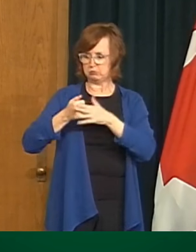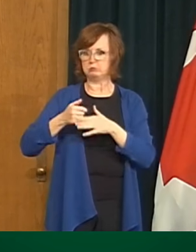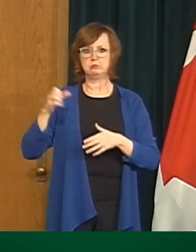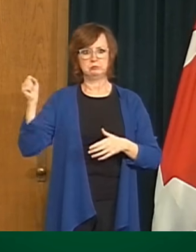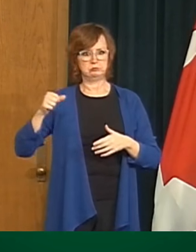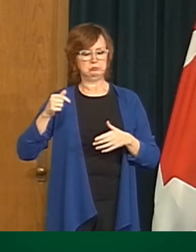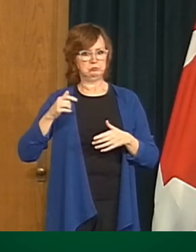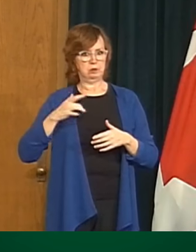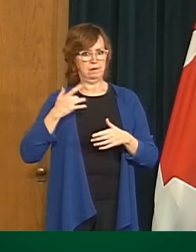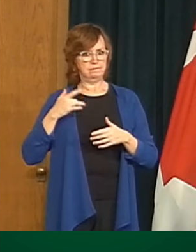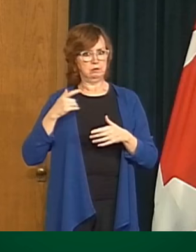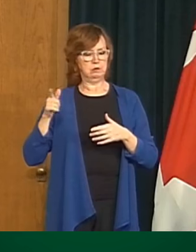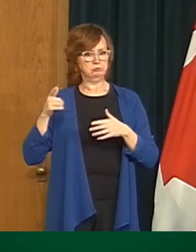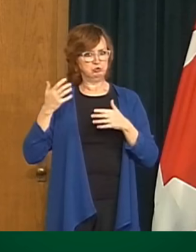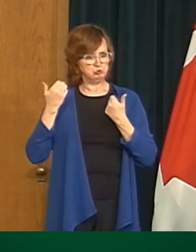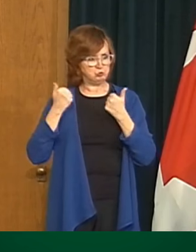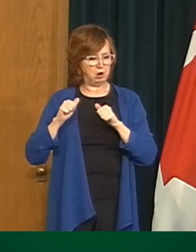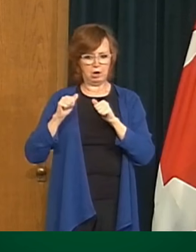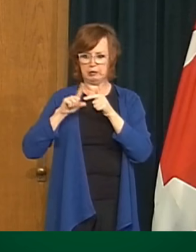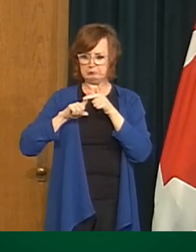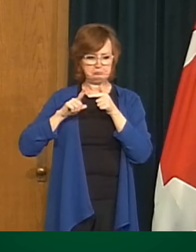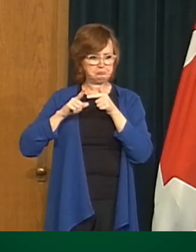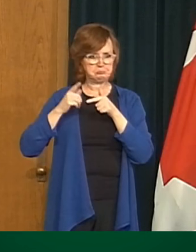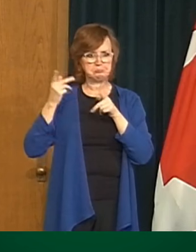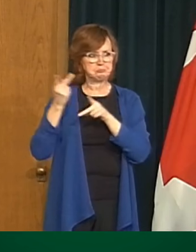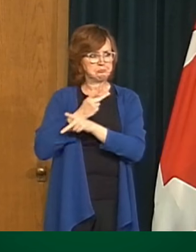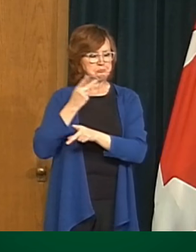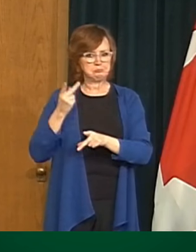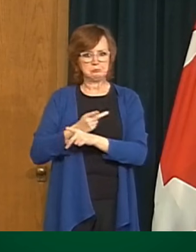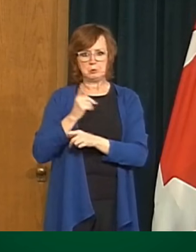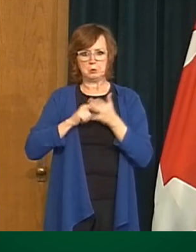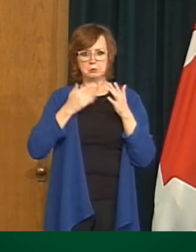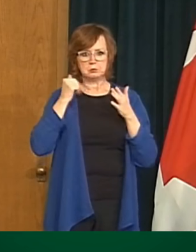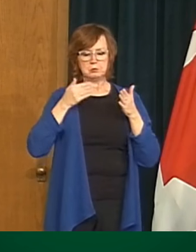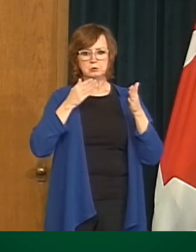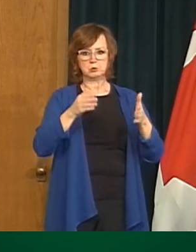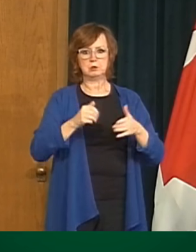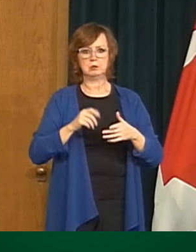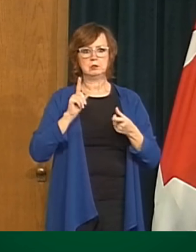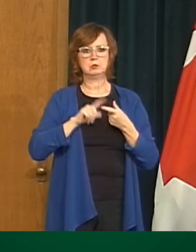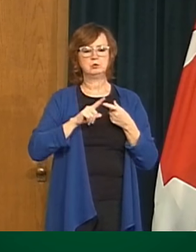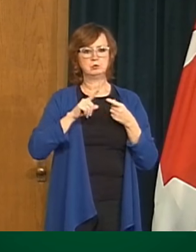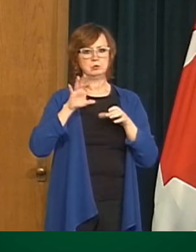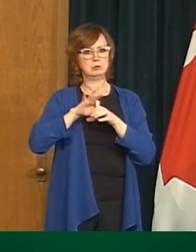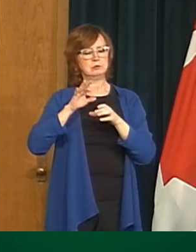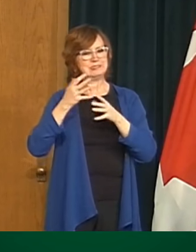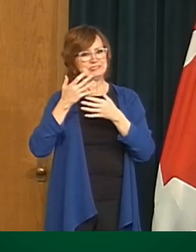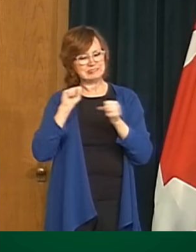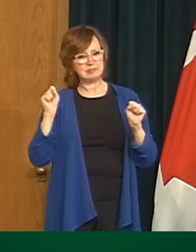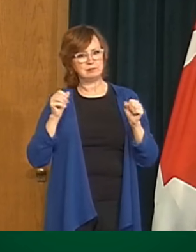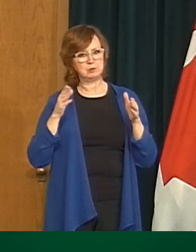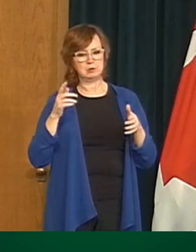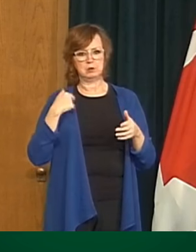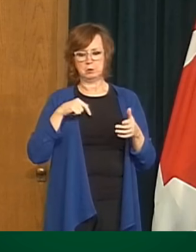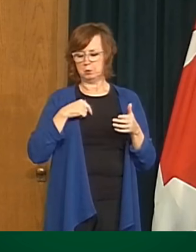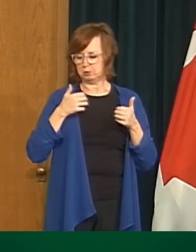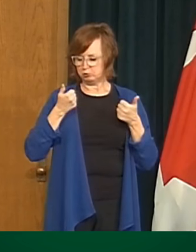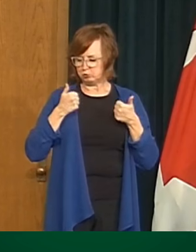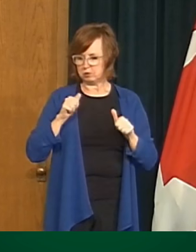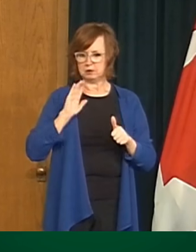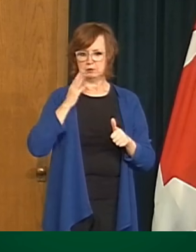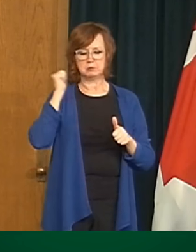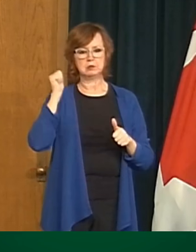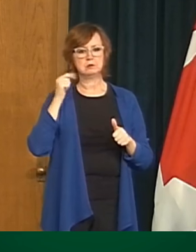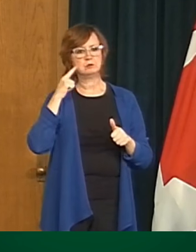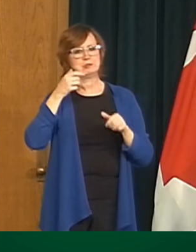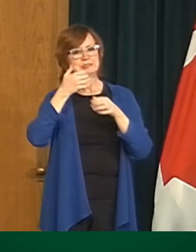effort aside and outside of the electoral portion of that conversation to ensure that we do have a safe